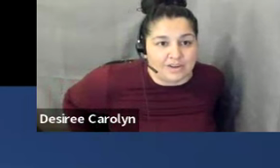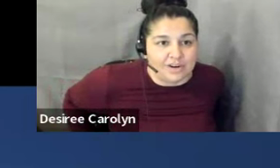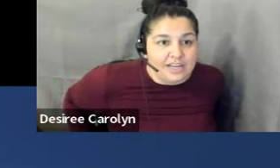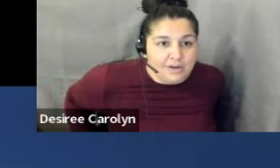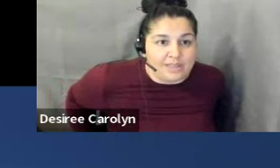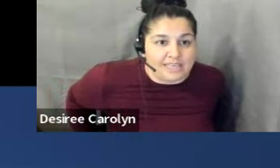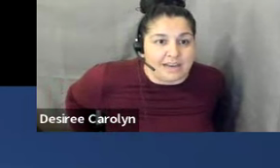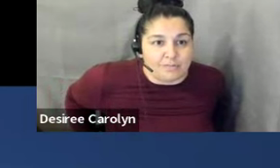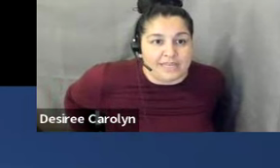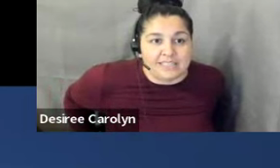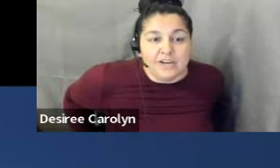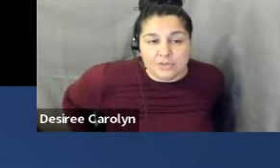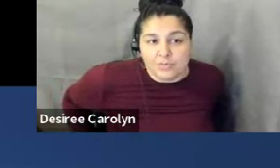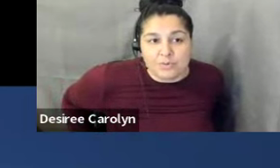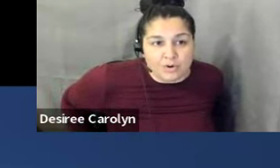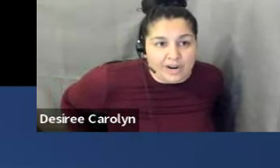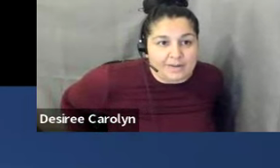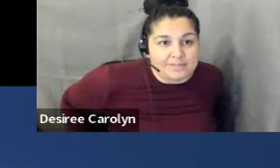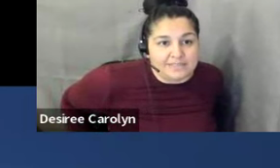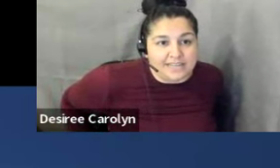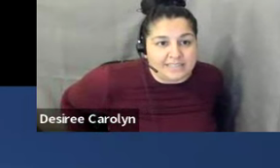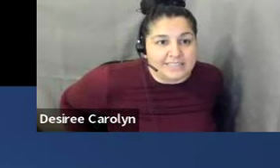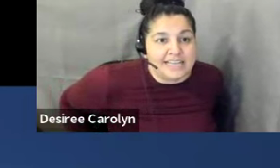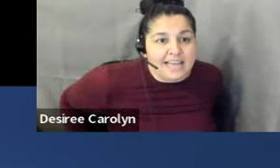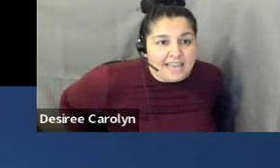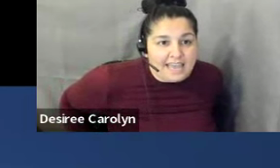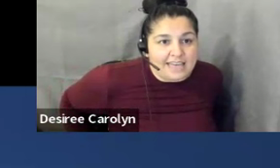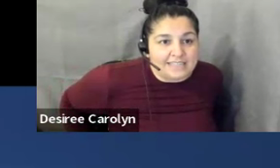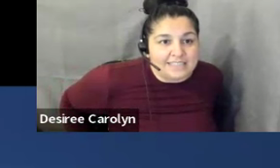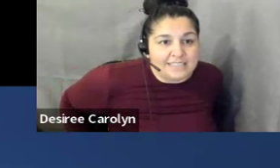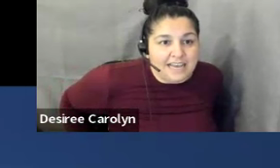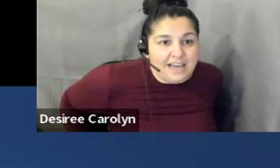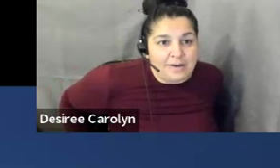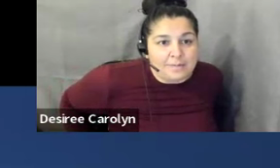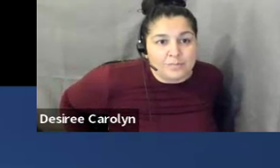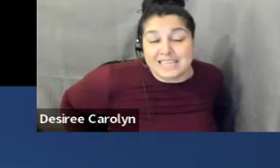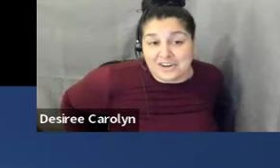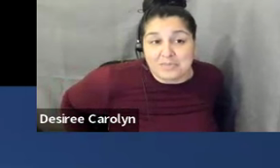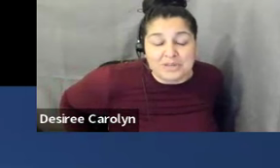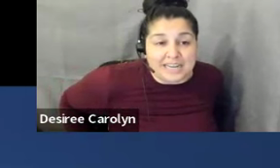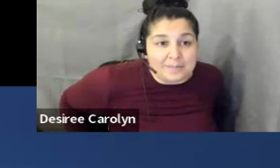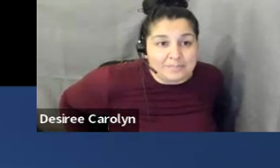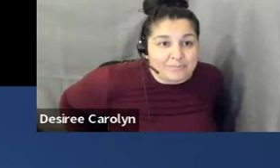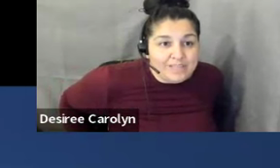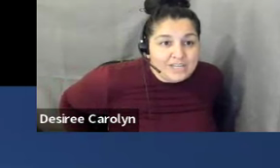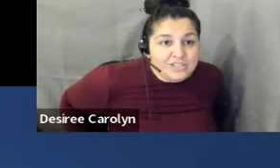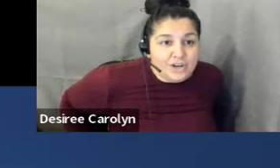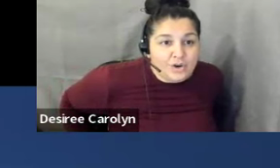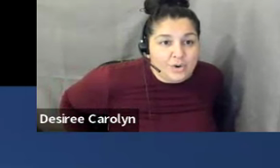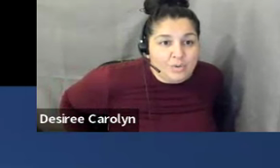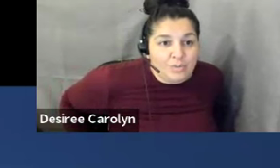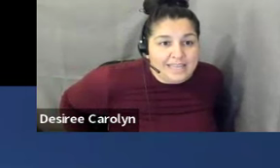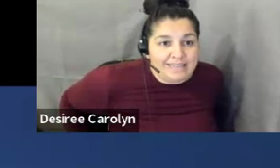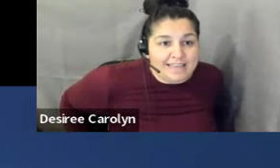that with the government through programs and events and within our community.